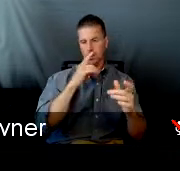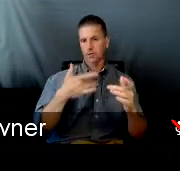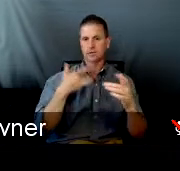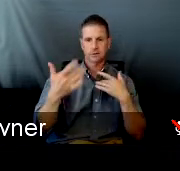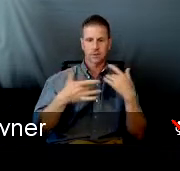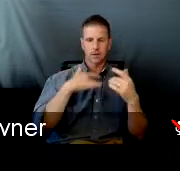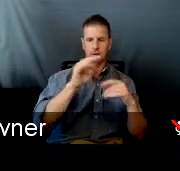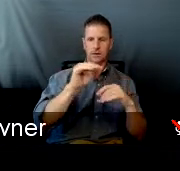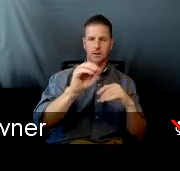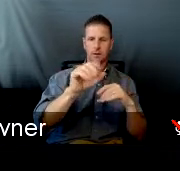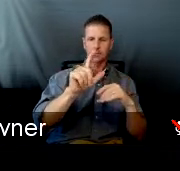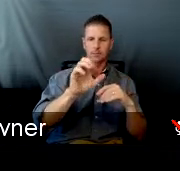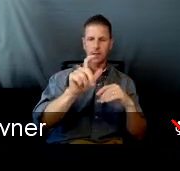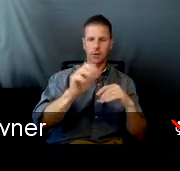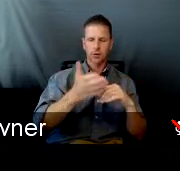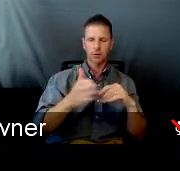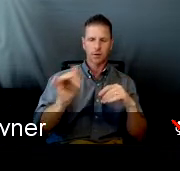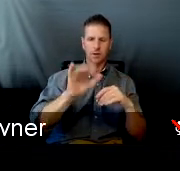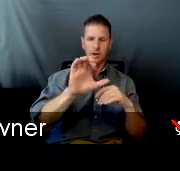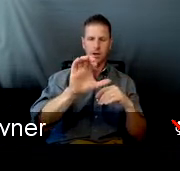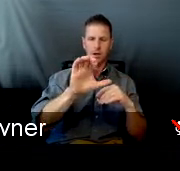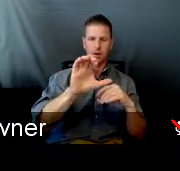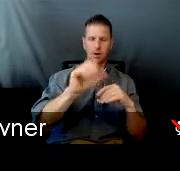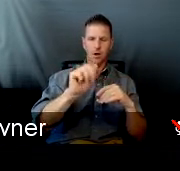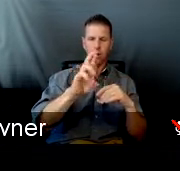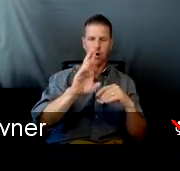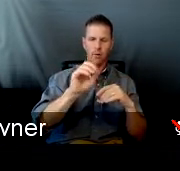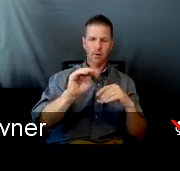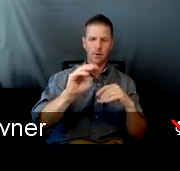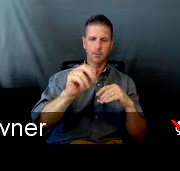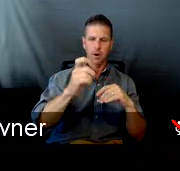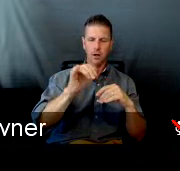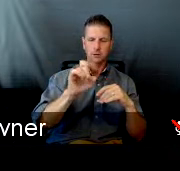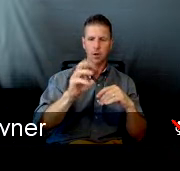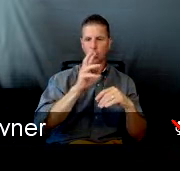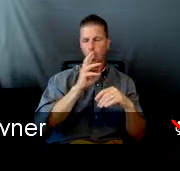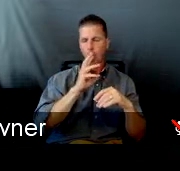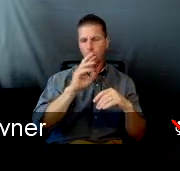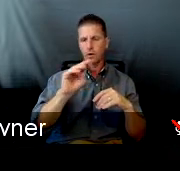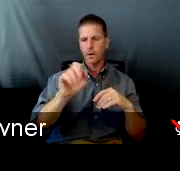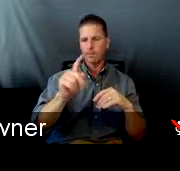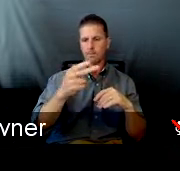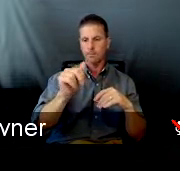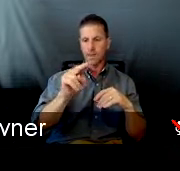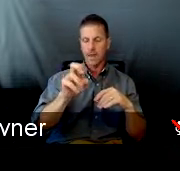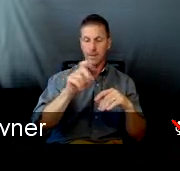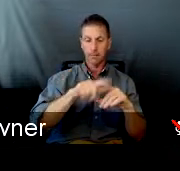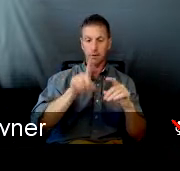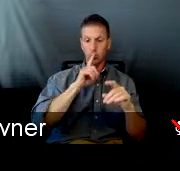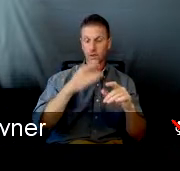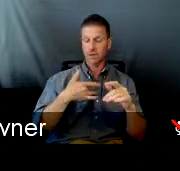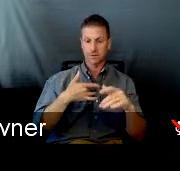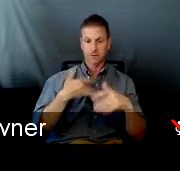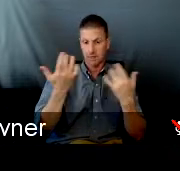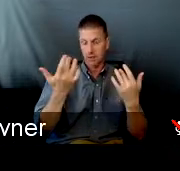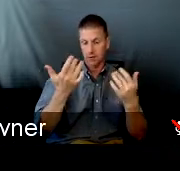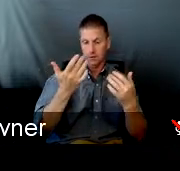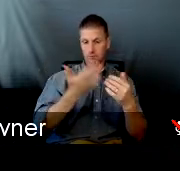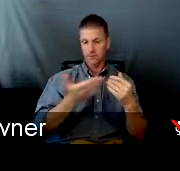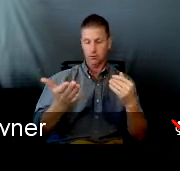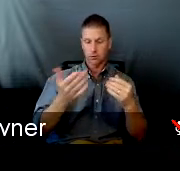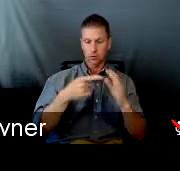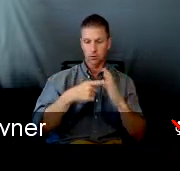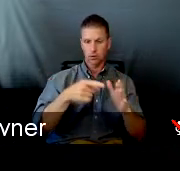molecular features like carbon monoxide and water and methane. But the really exciting feature shown here in this kind